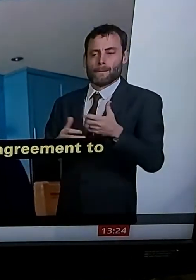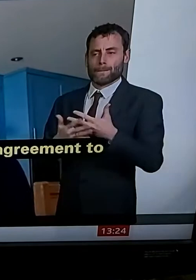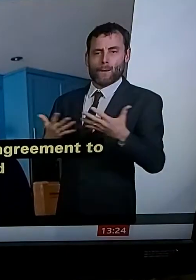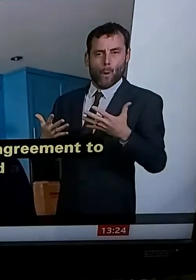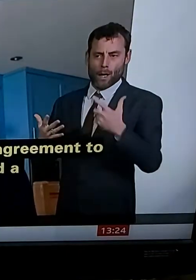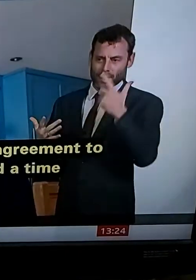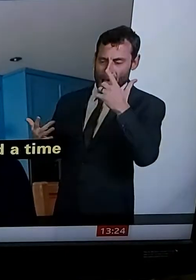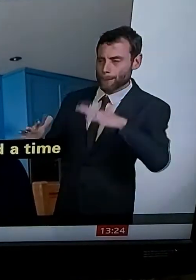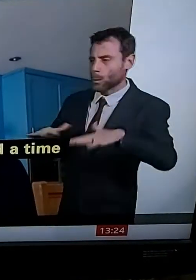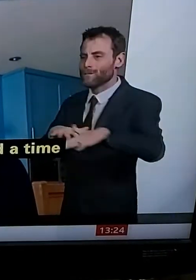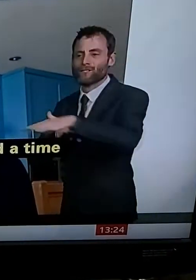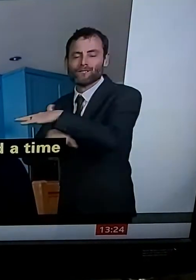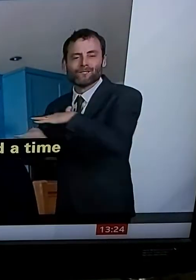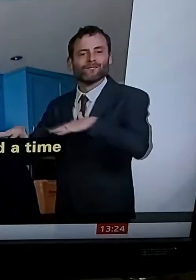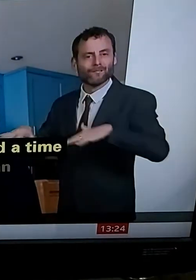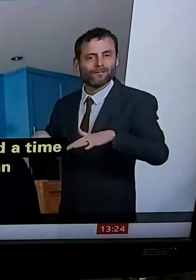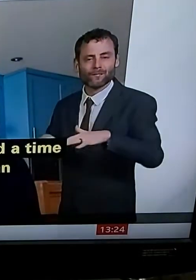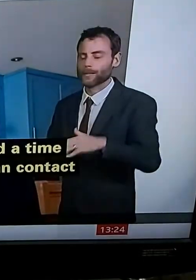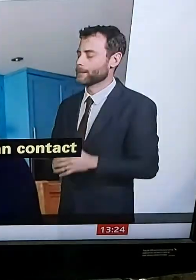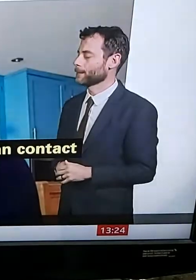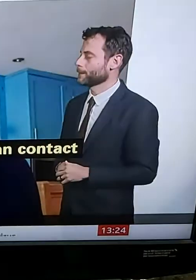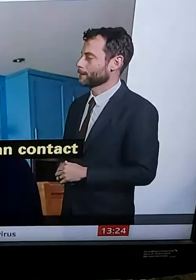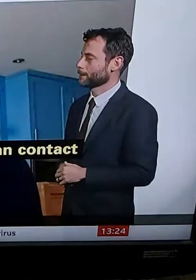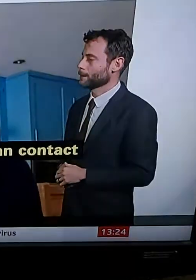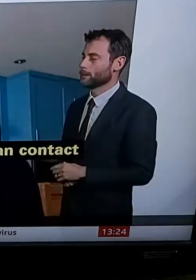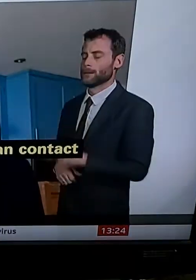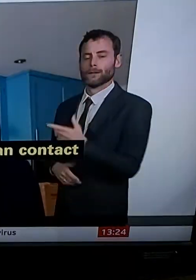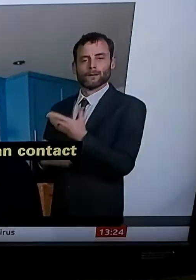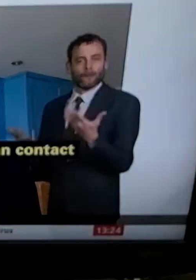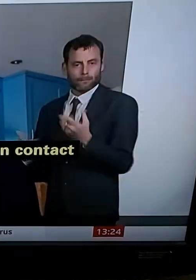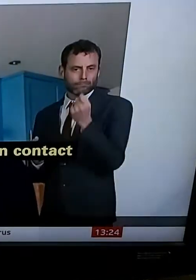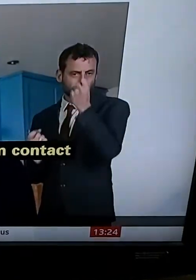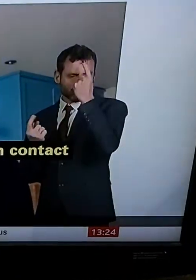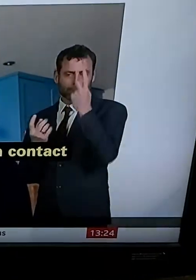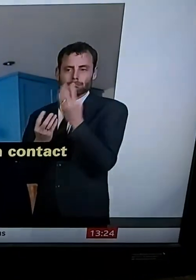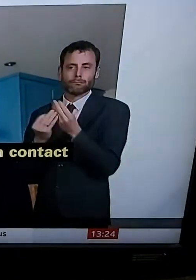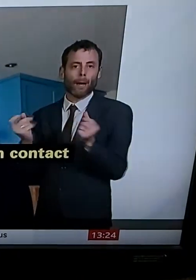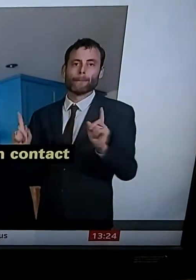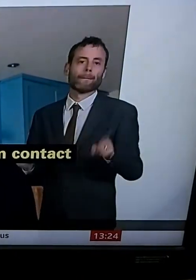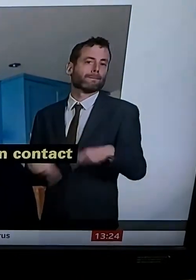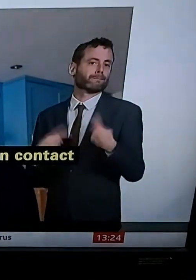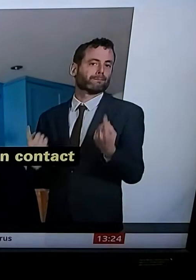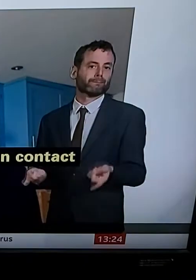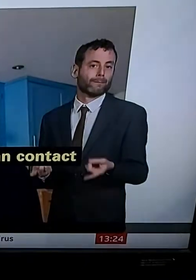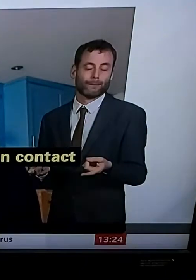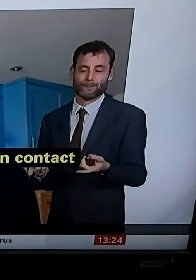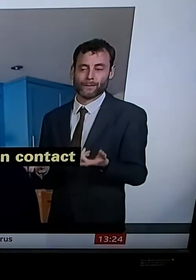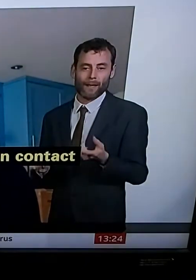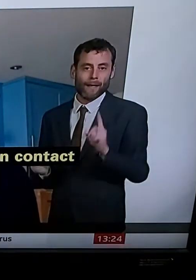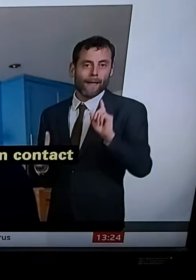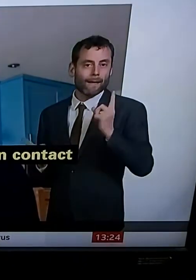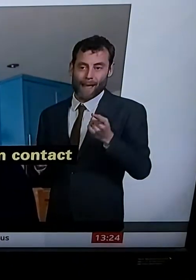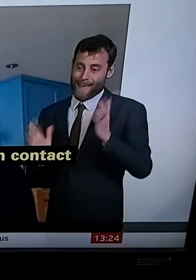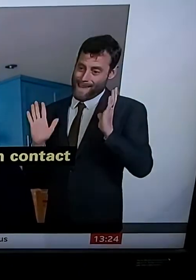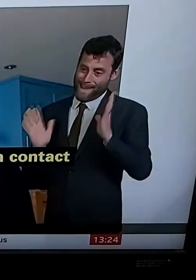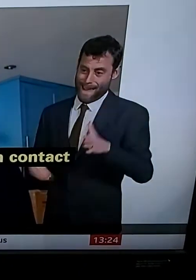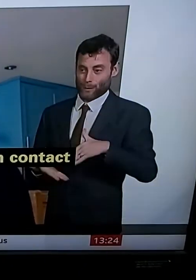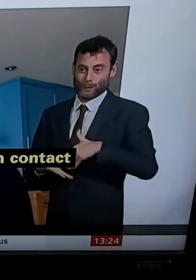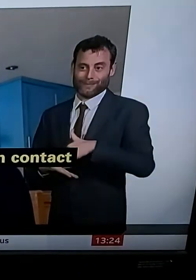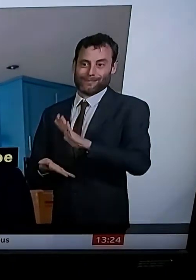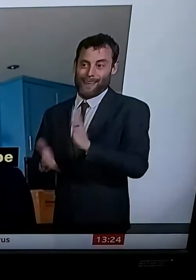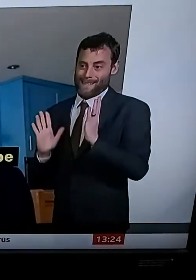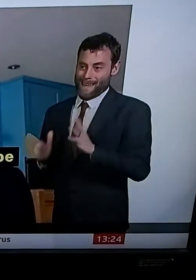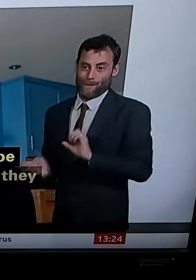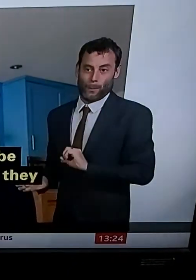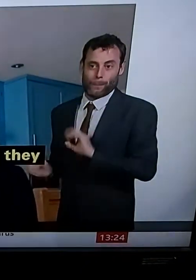contact are lifted. Now, there will be exceptions. In some cases, they admit that it will be unavoidable to change,